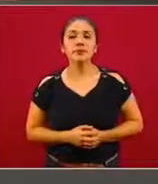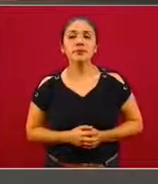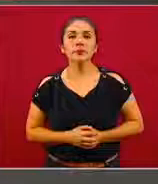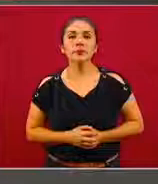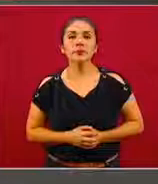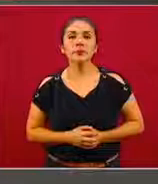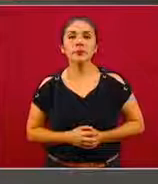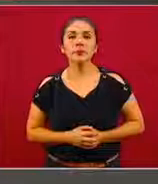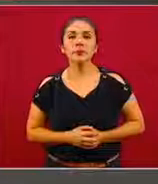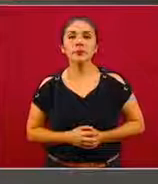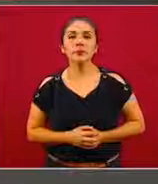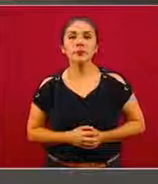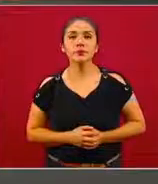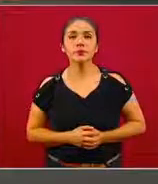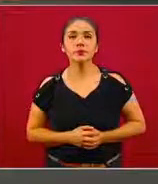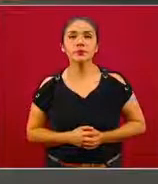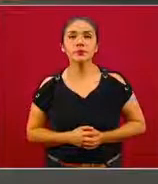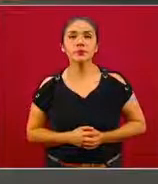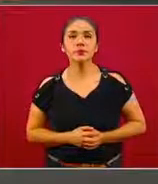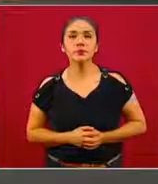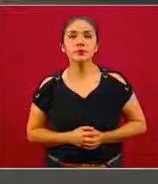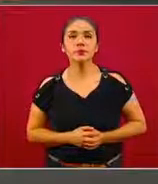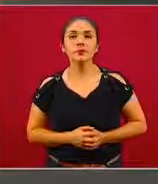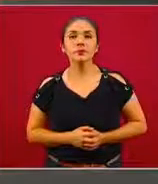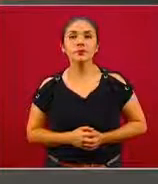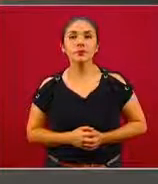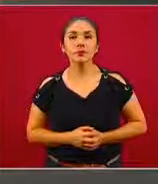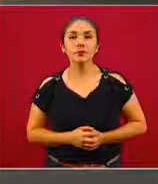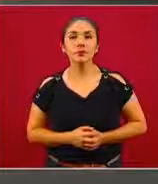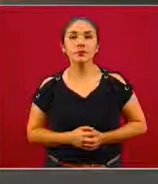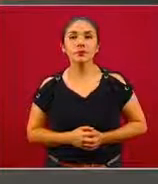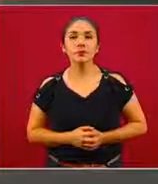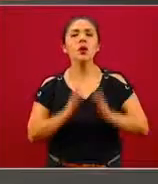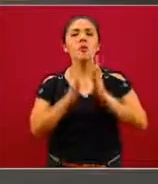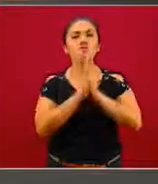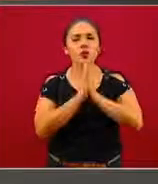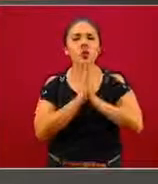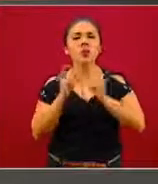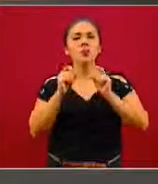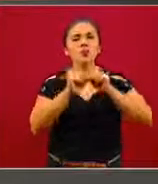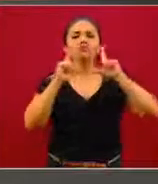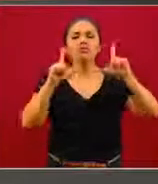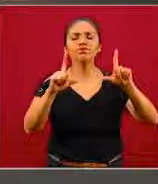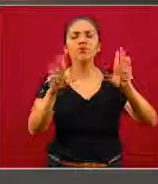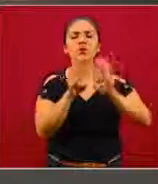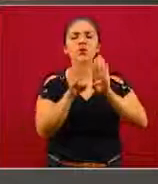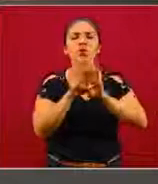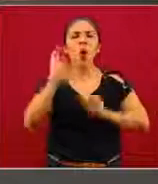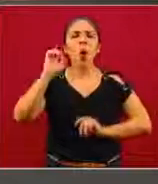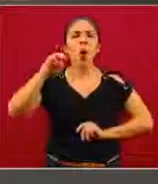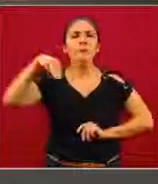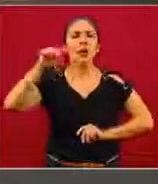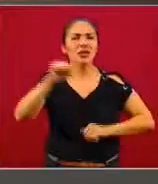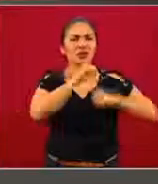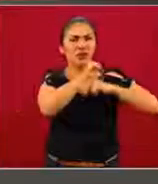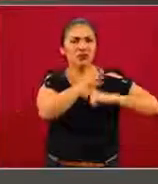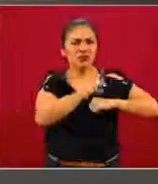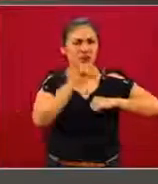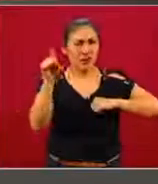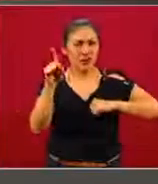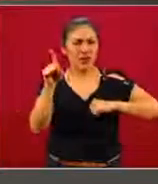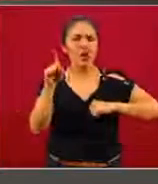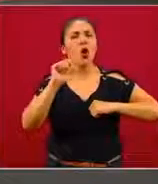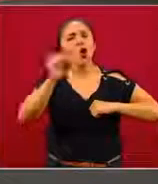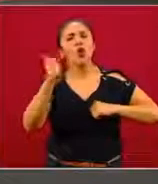Thank you, Carlos. Now, Christian Morales, if he can now give us his presentation from the